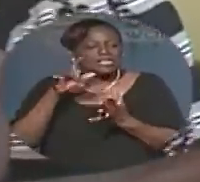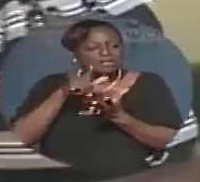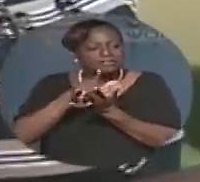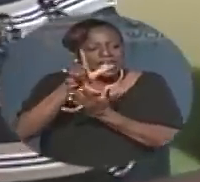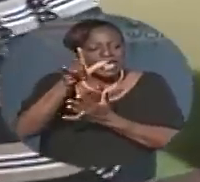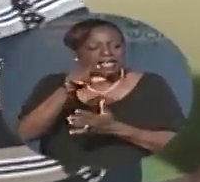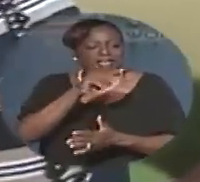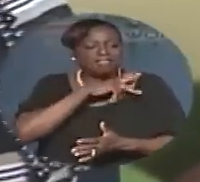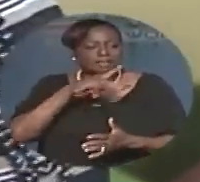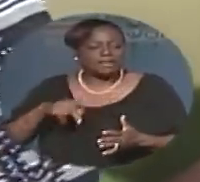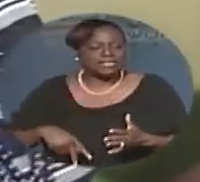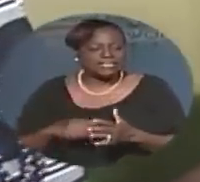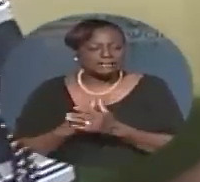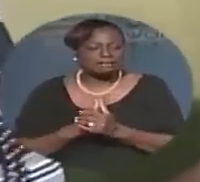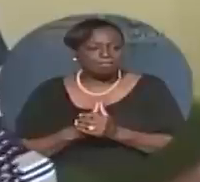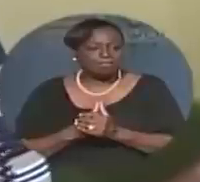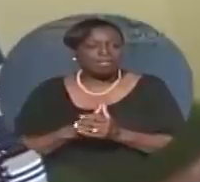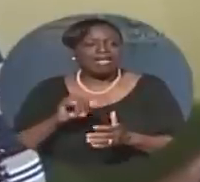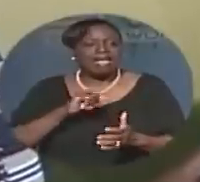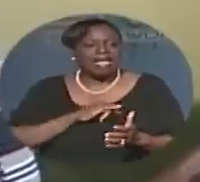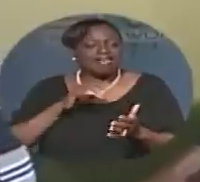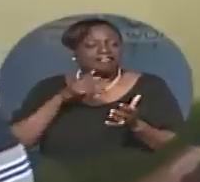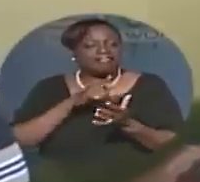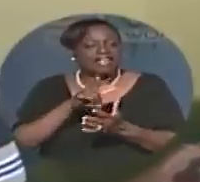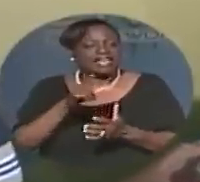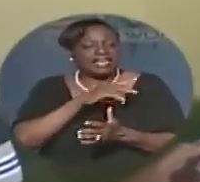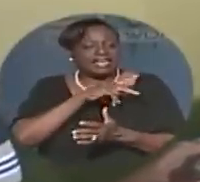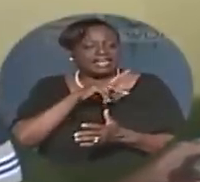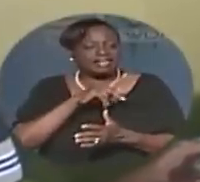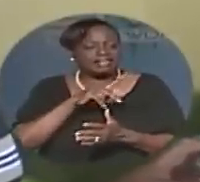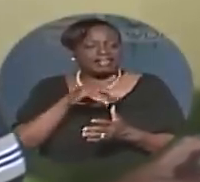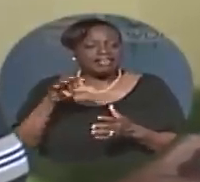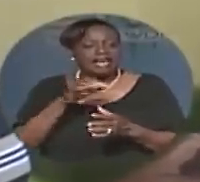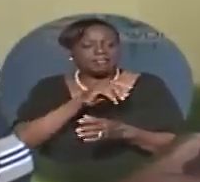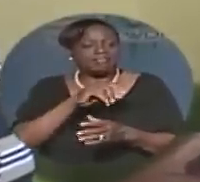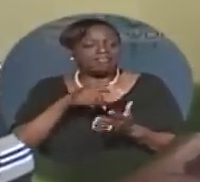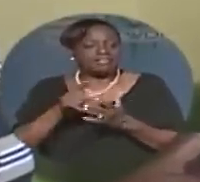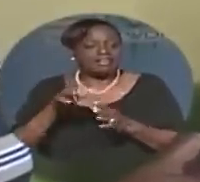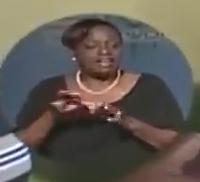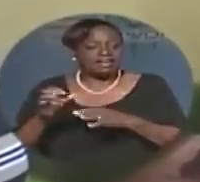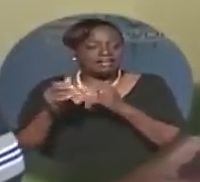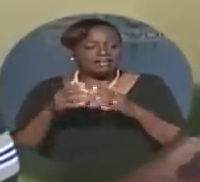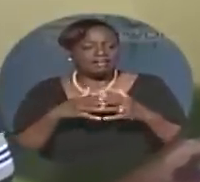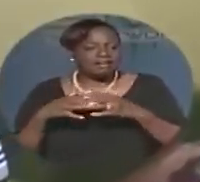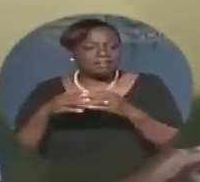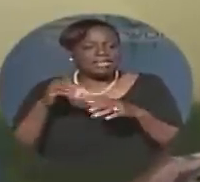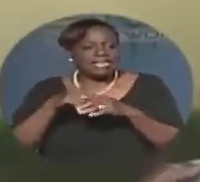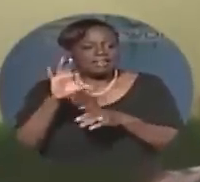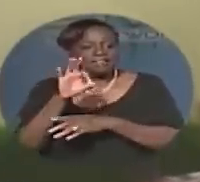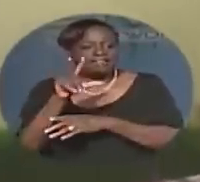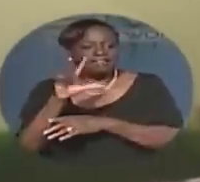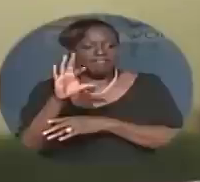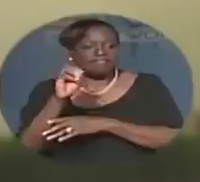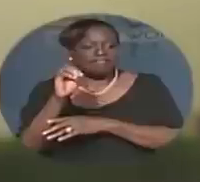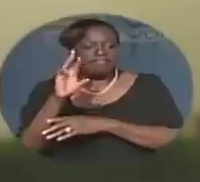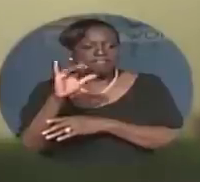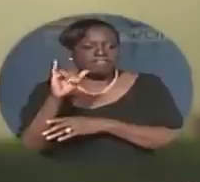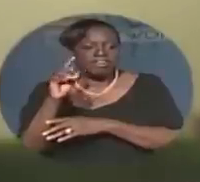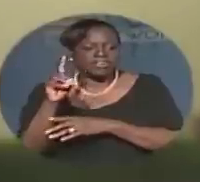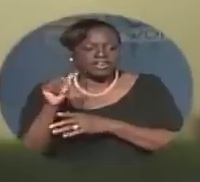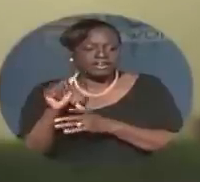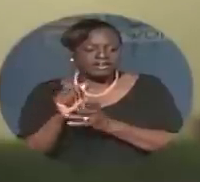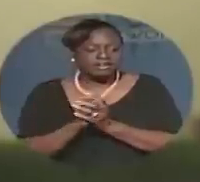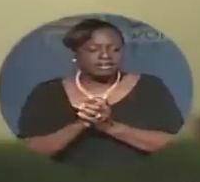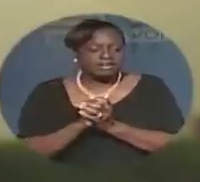Bahamas? Well, I fly for a company in Boca Raton, Florida, and they chose me because they knew I was from the Bahamas, and they thought it